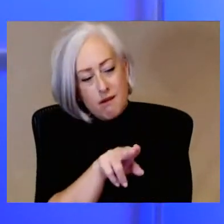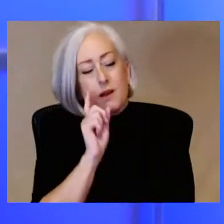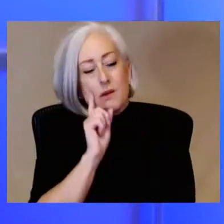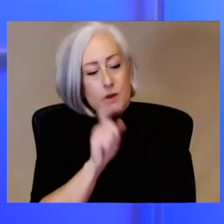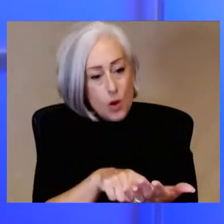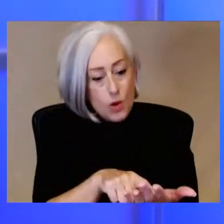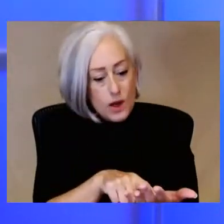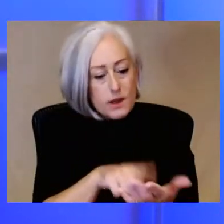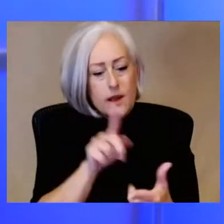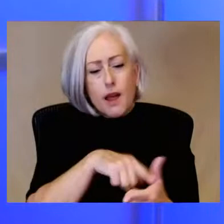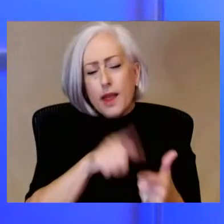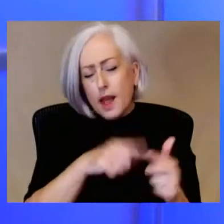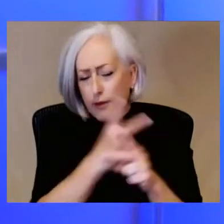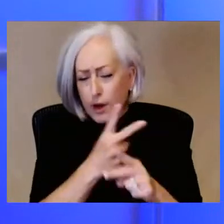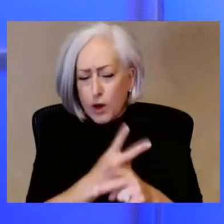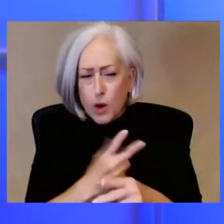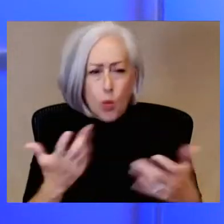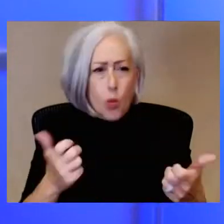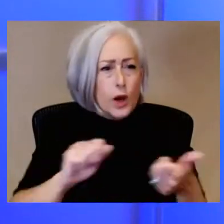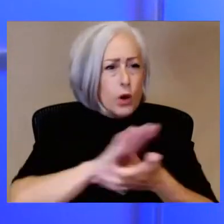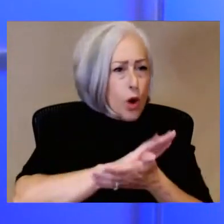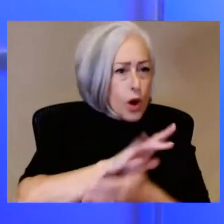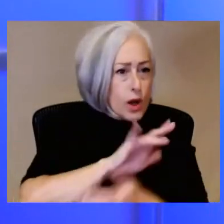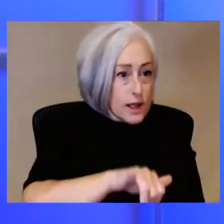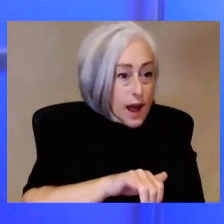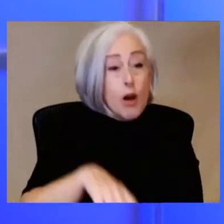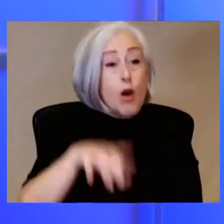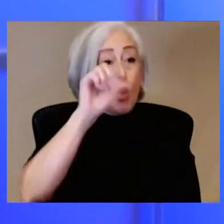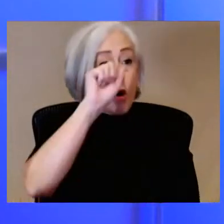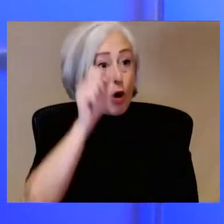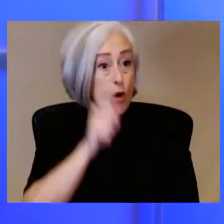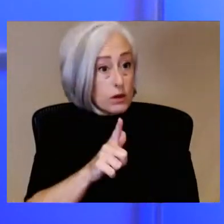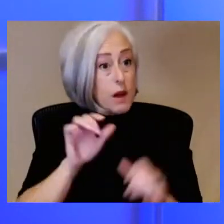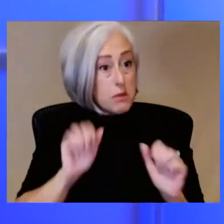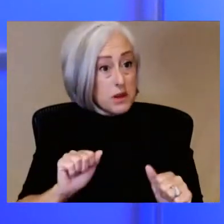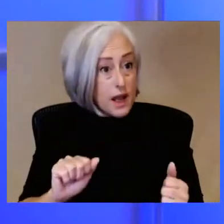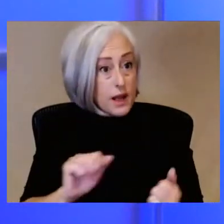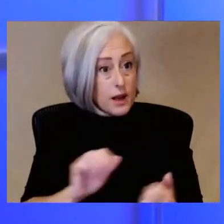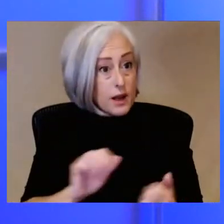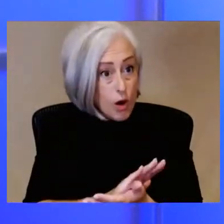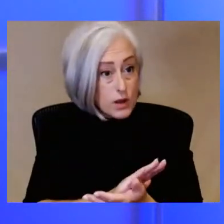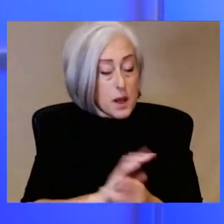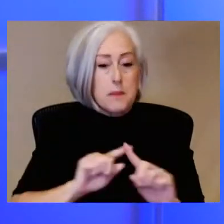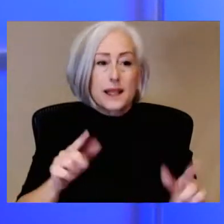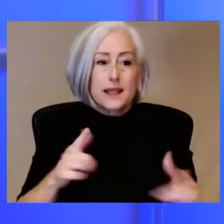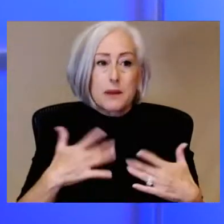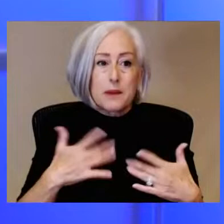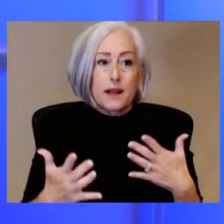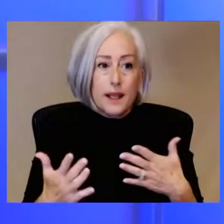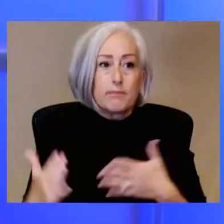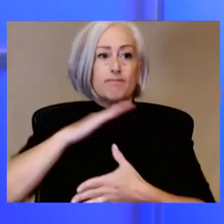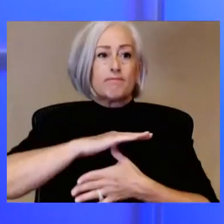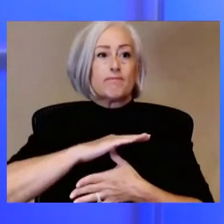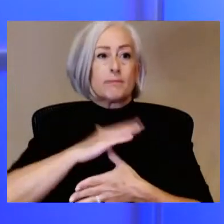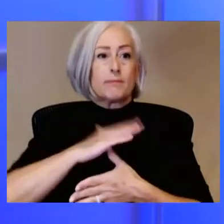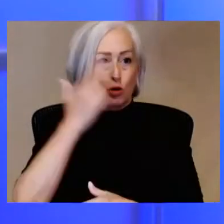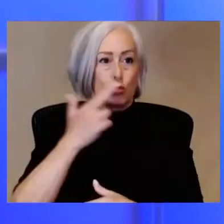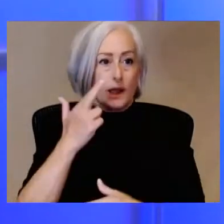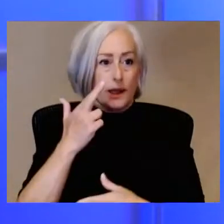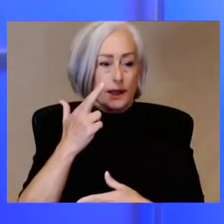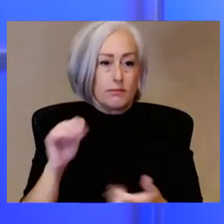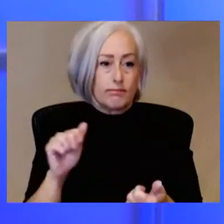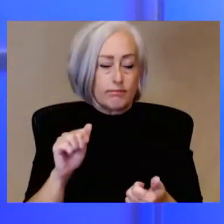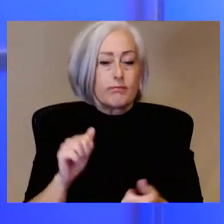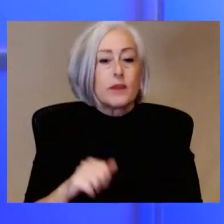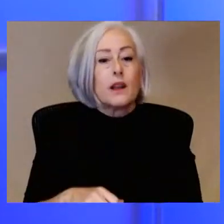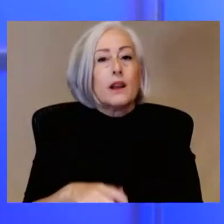causing it. And Alzheimer's is one of many things that can cause it, but it's the number one cause by far. Probably 2/3 of all dementia